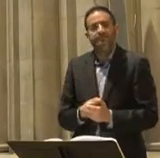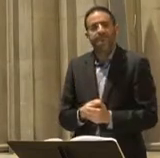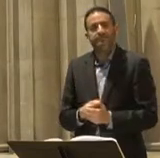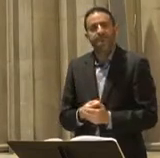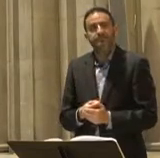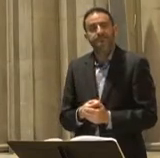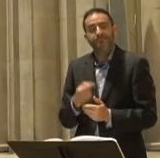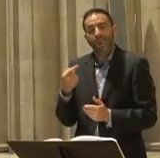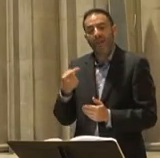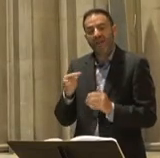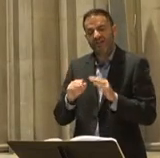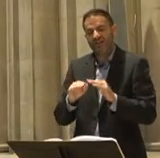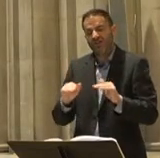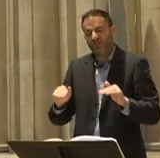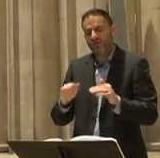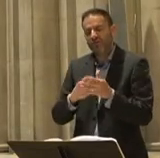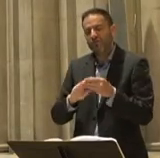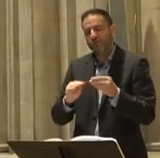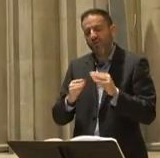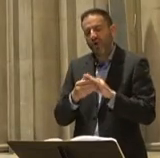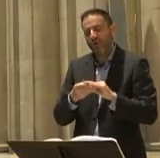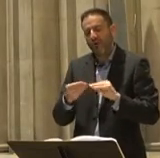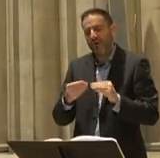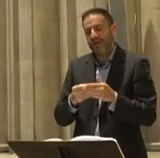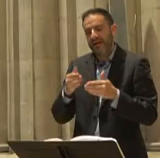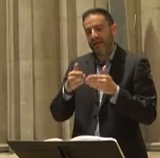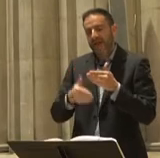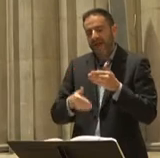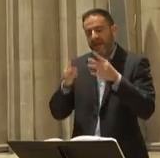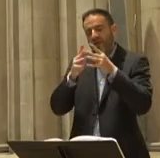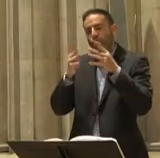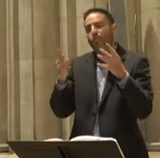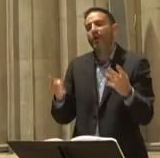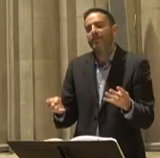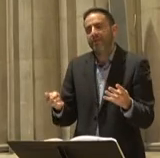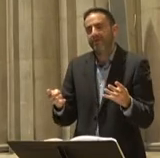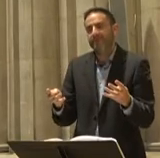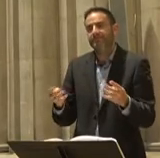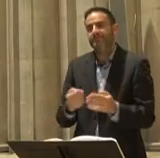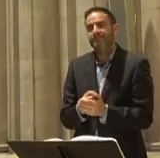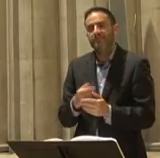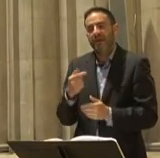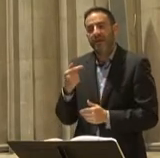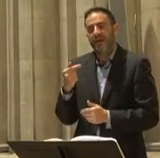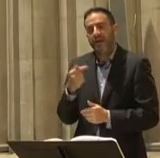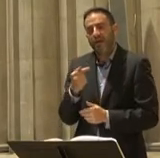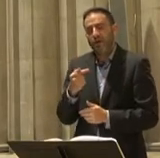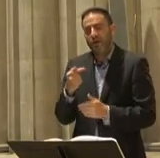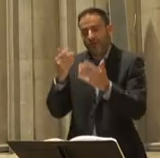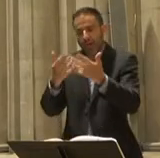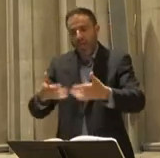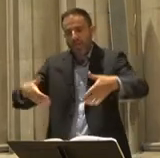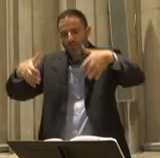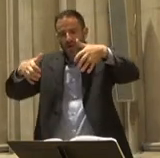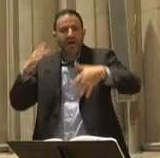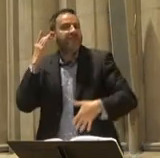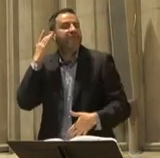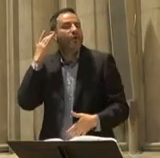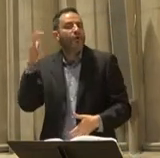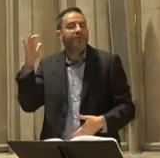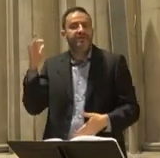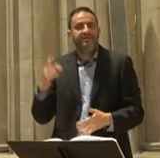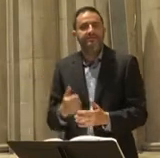There's a children's story that at the end of the rainbow, if you can find it, there is a crock of gold.